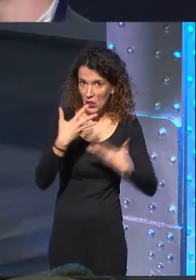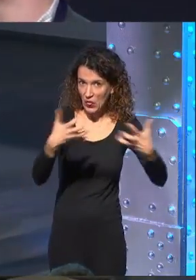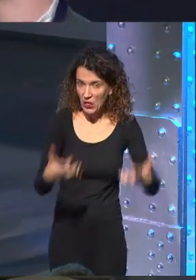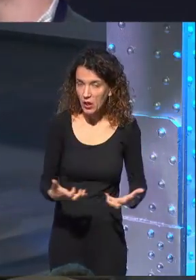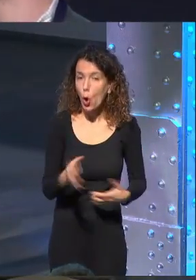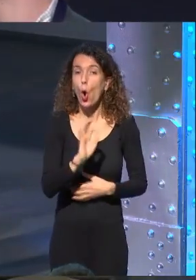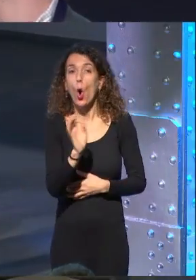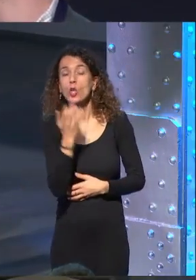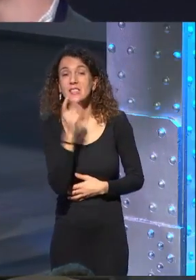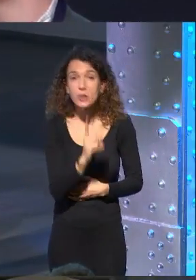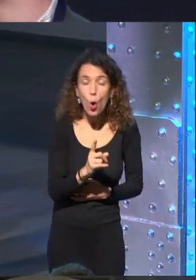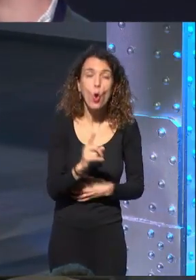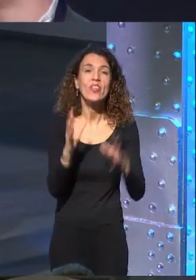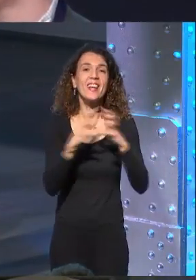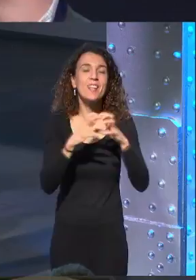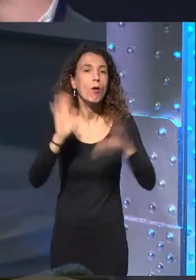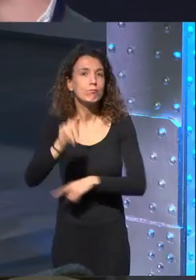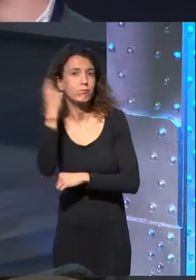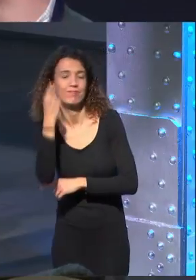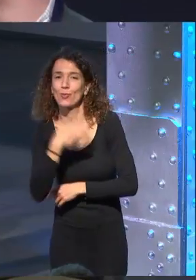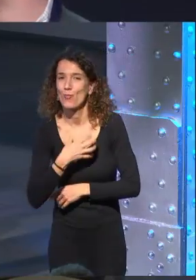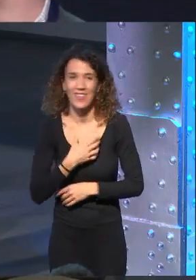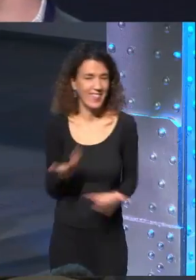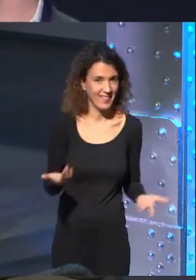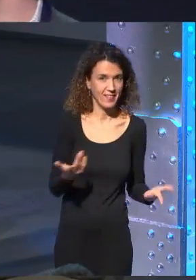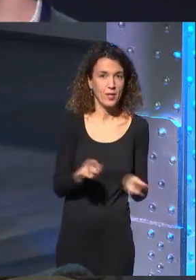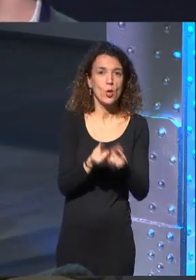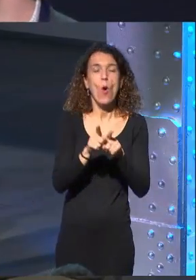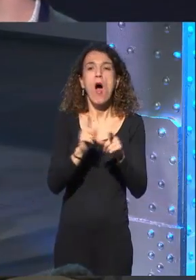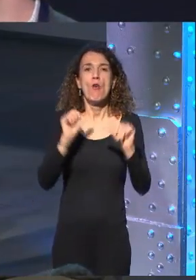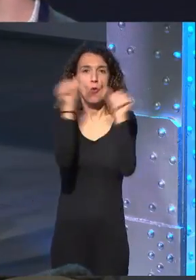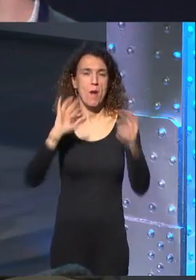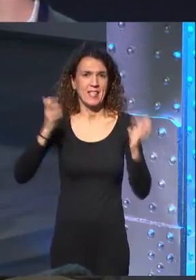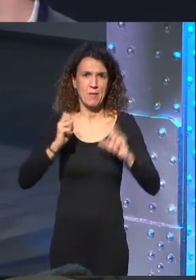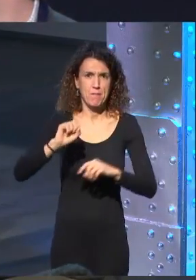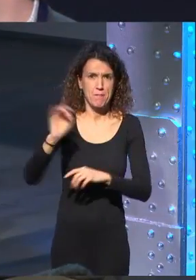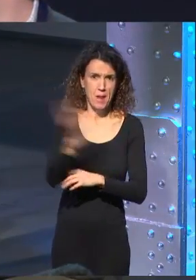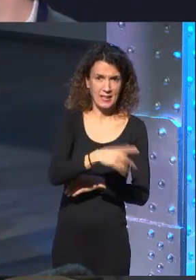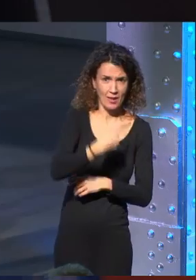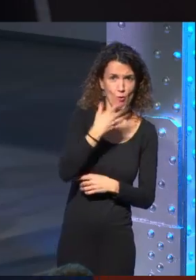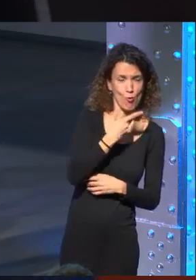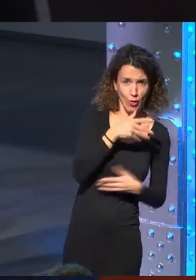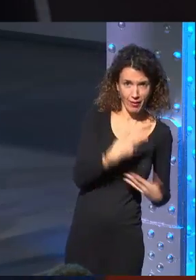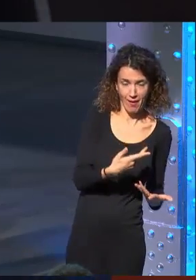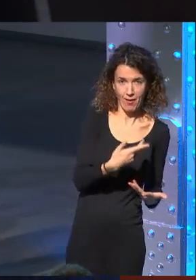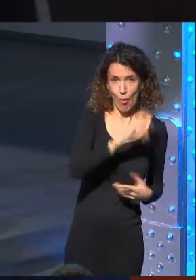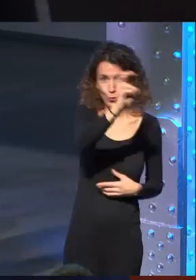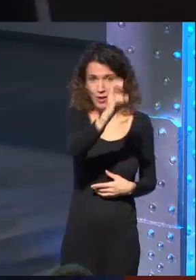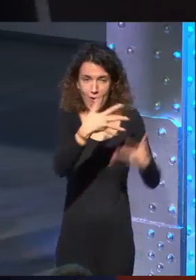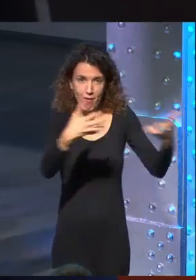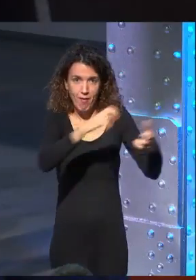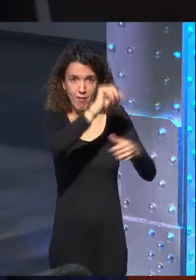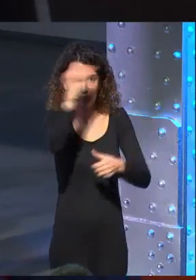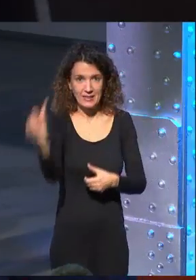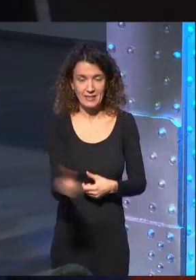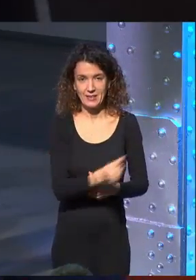you, or whatever. Or your wish won't become true. So there's a more aggressive version that it was about, we're going